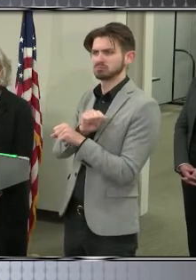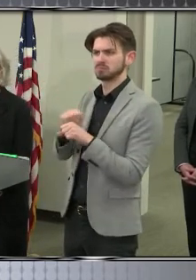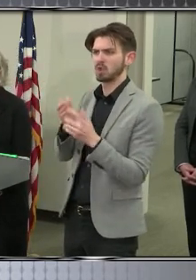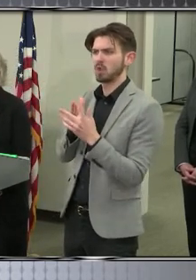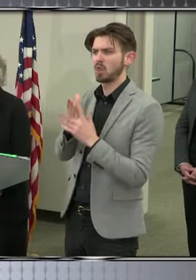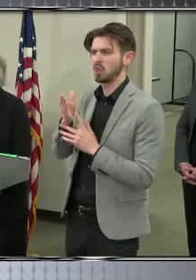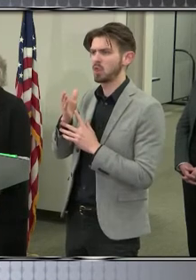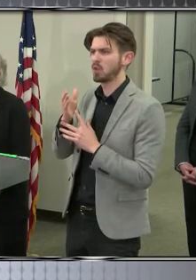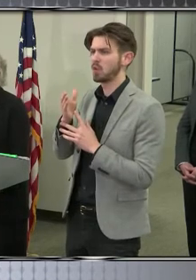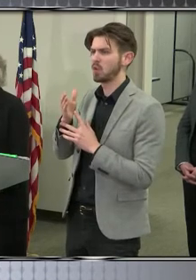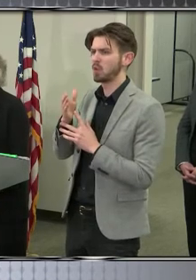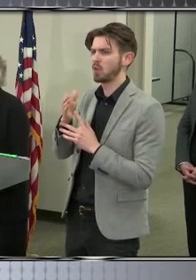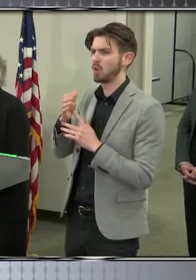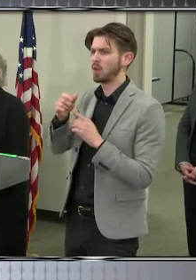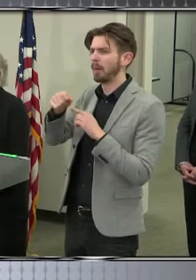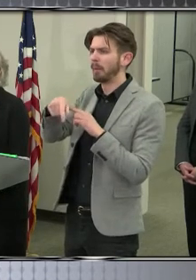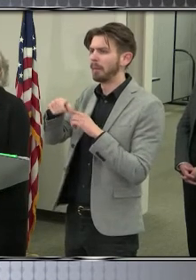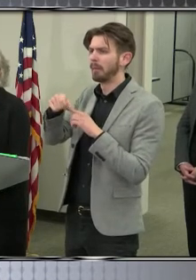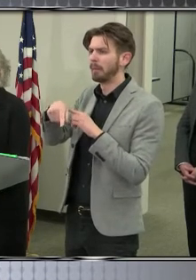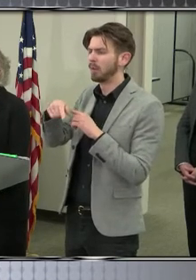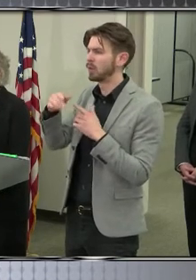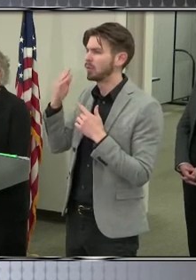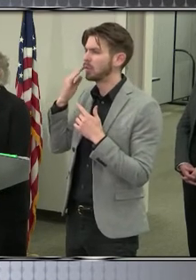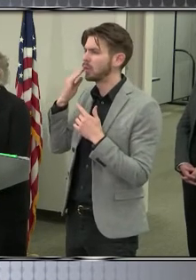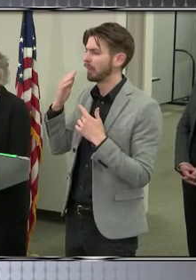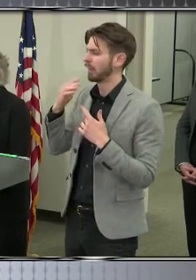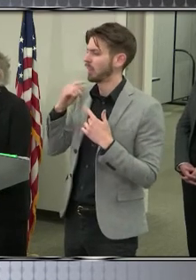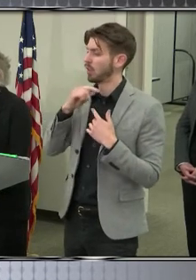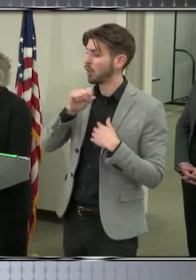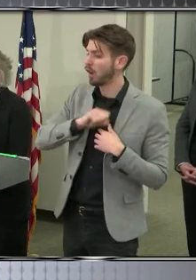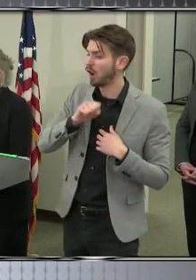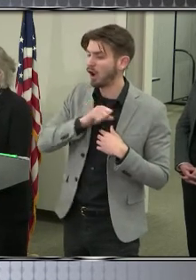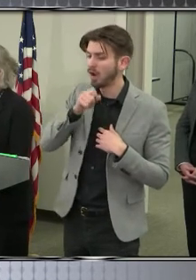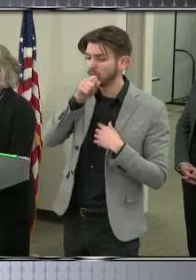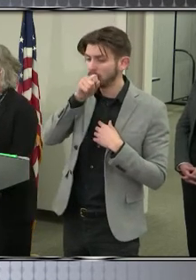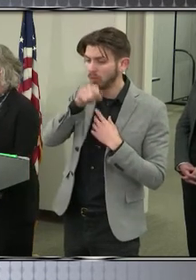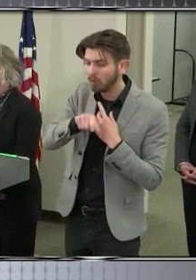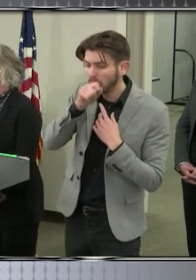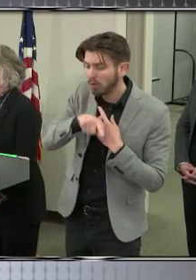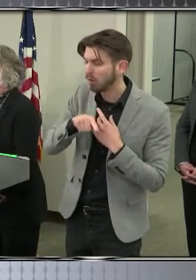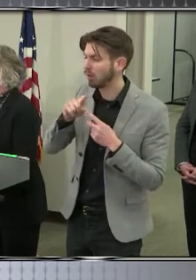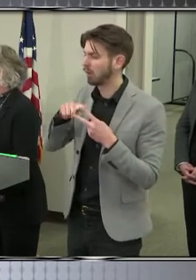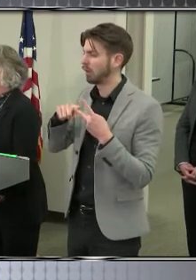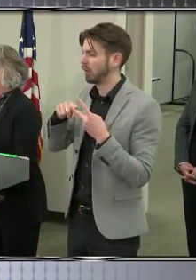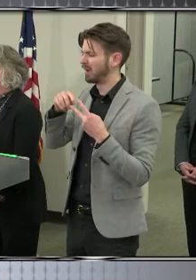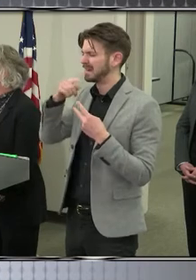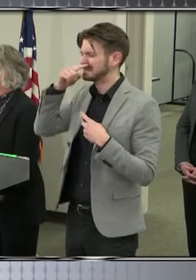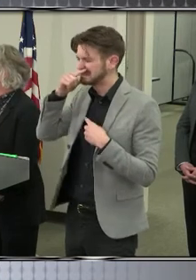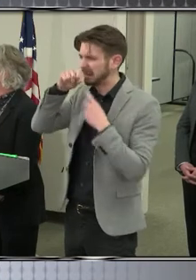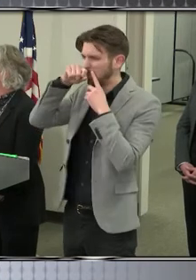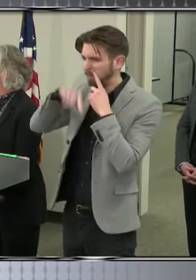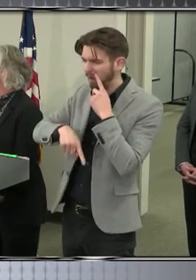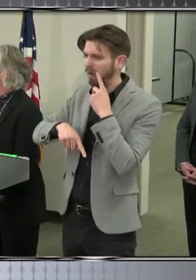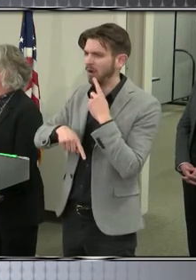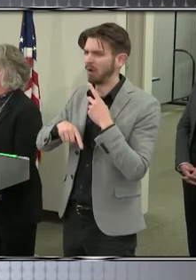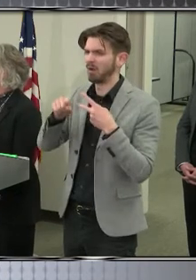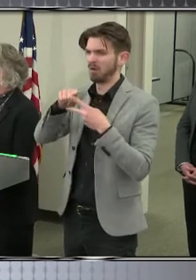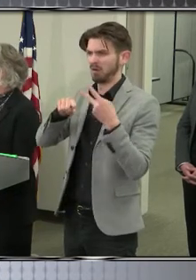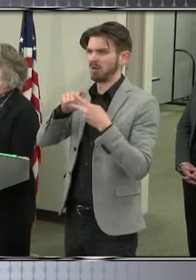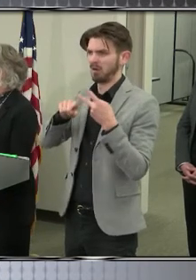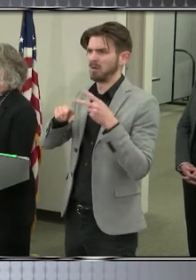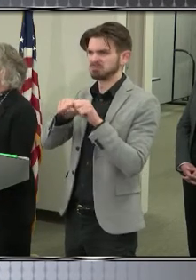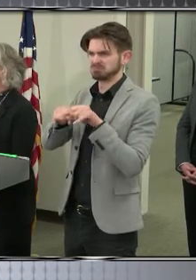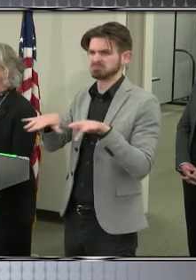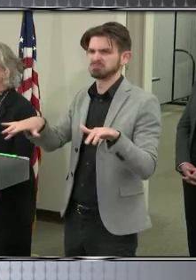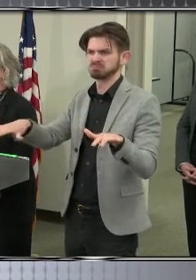That is the spray that is produced when we cough or sneeze. So when we talk about avoiding our close contacts, that's usually